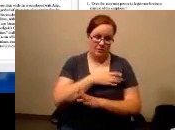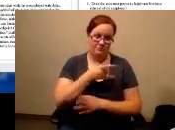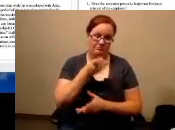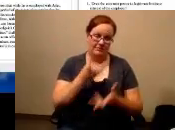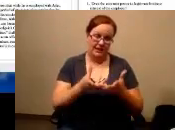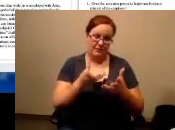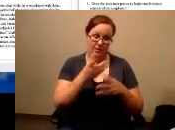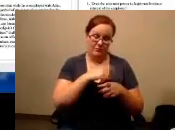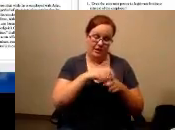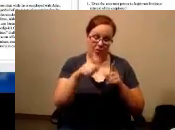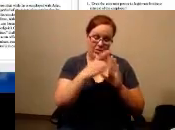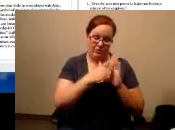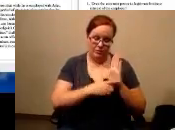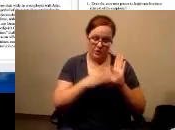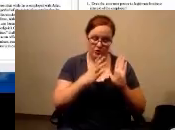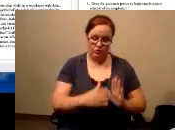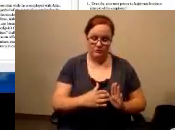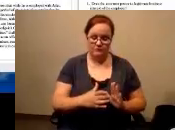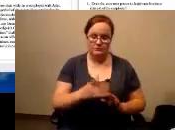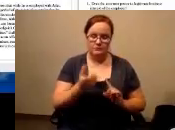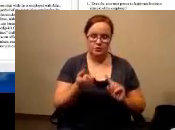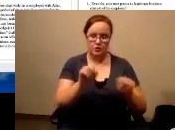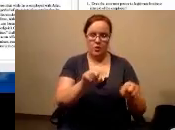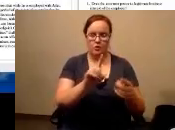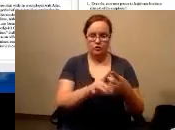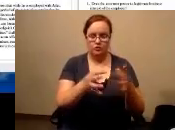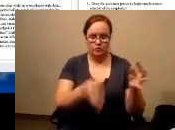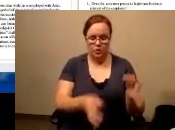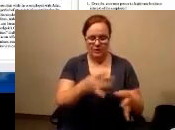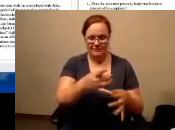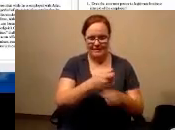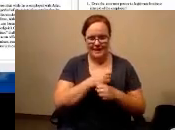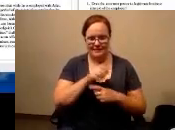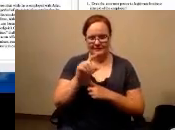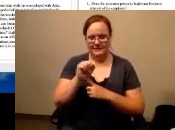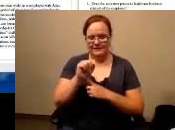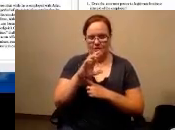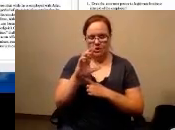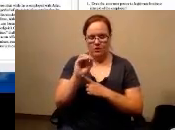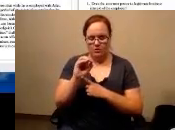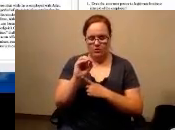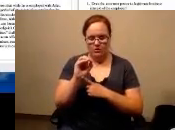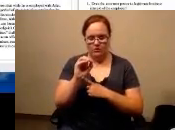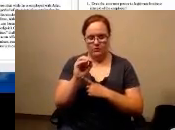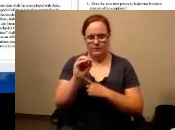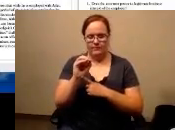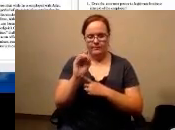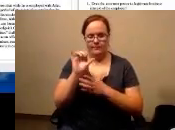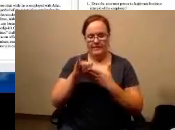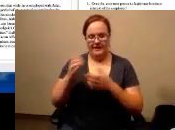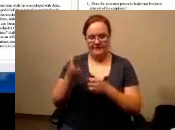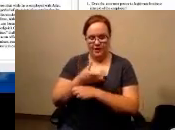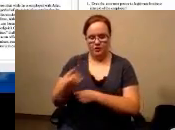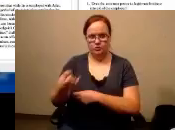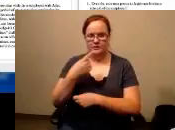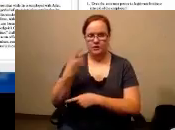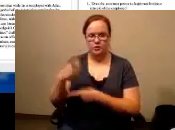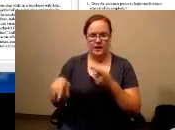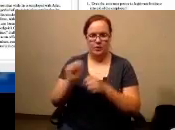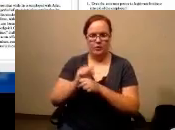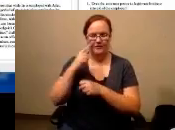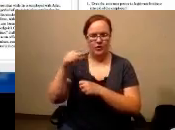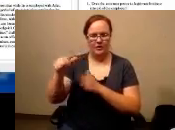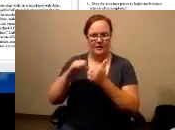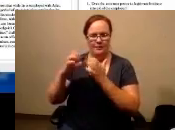their lawyer on Tuesday, the lawyer goes to court and gets an injunction called the TRO, then fires you. It says you cannot work for your